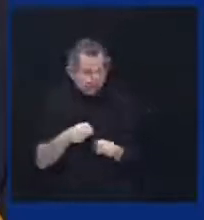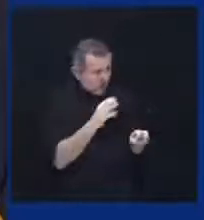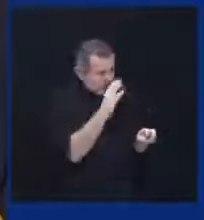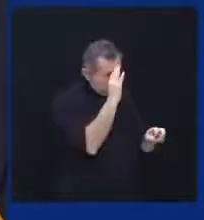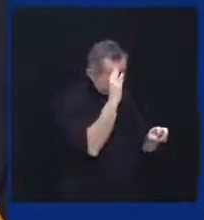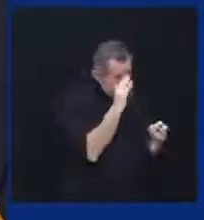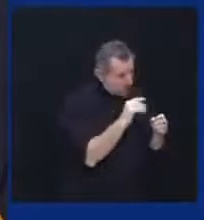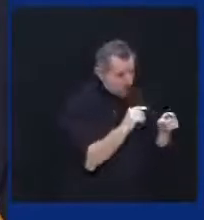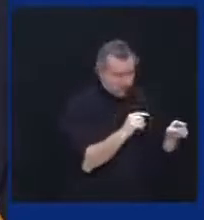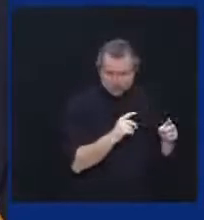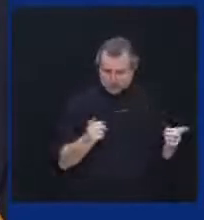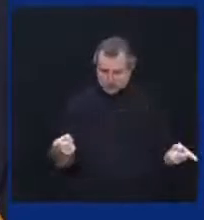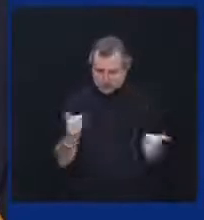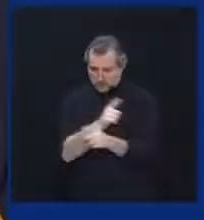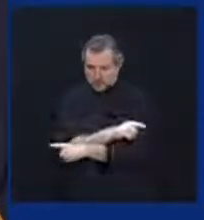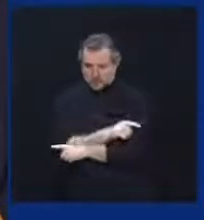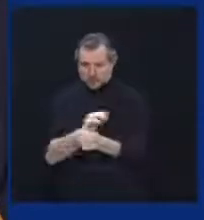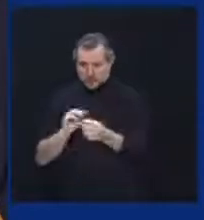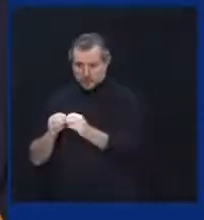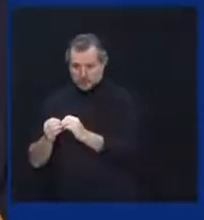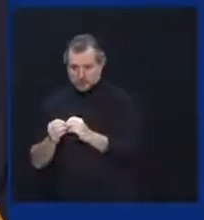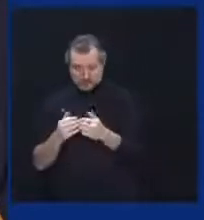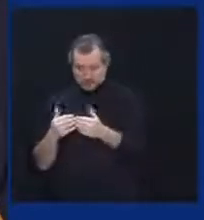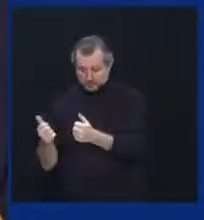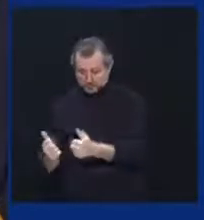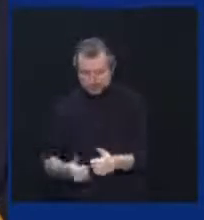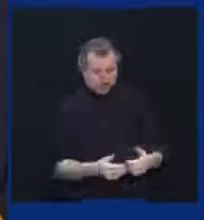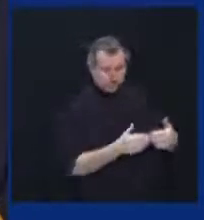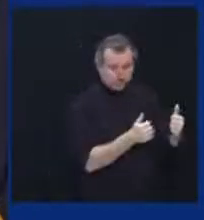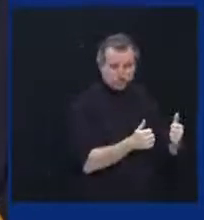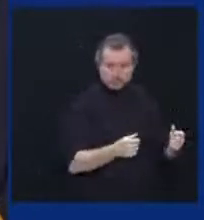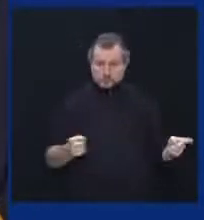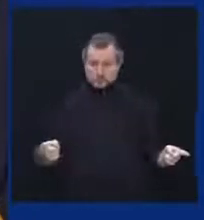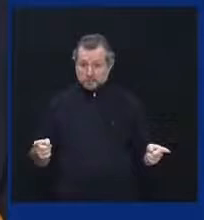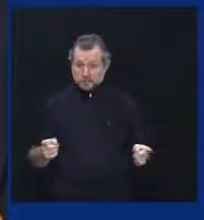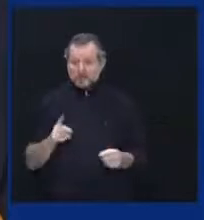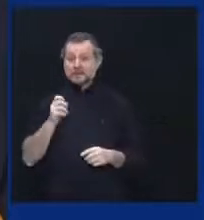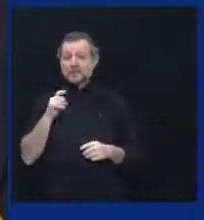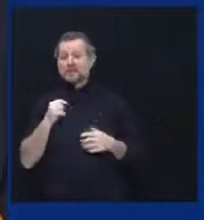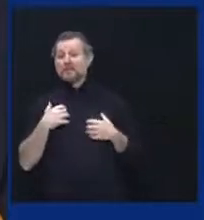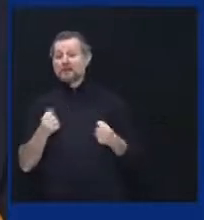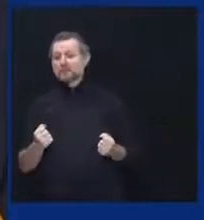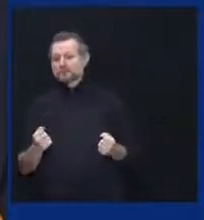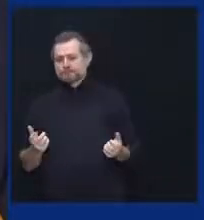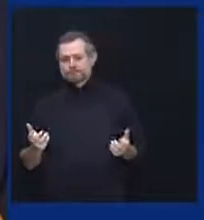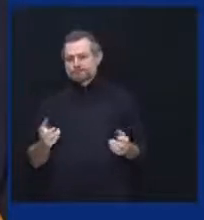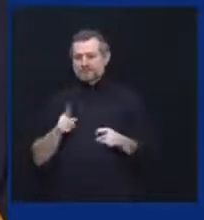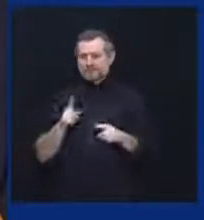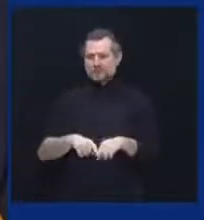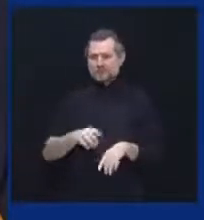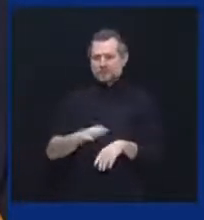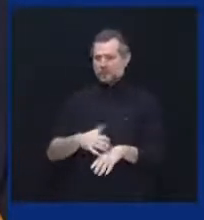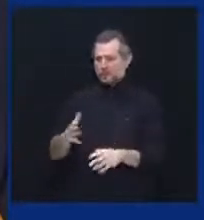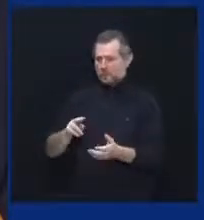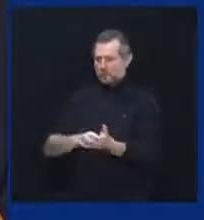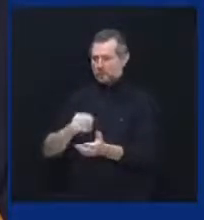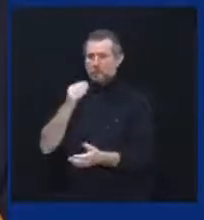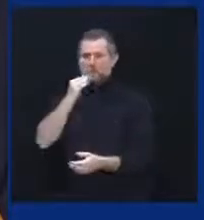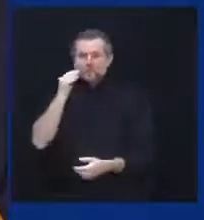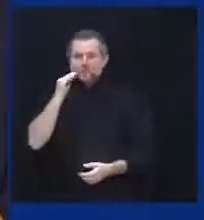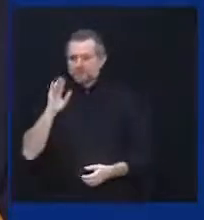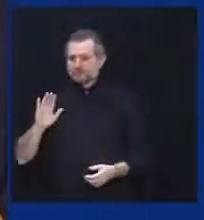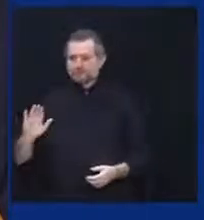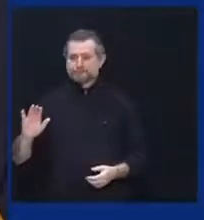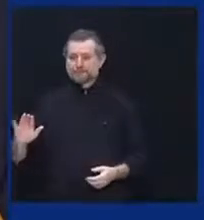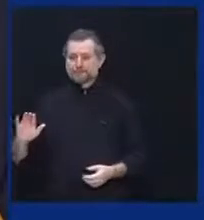be sub-allocations. The Department of Health said they can only get that from the nursing homes. And remember, the nursing homes were doing all this data at a